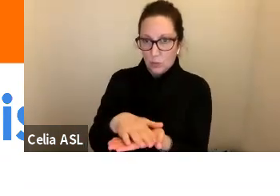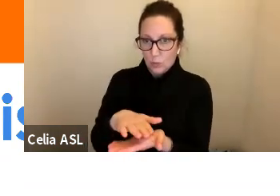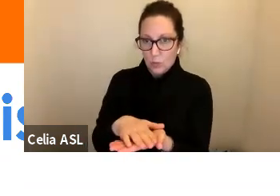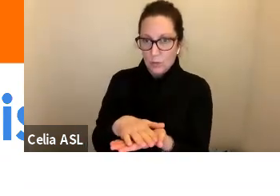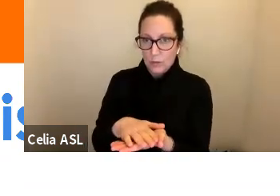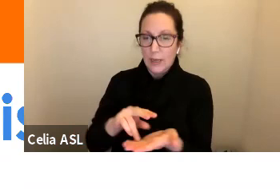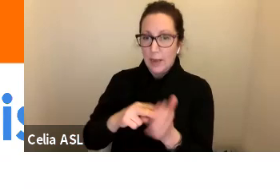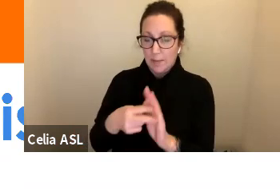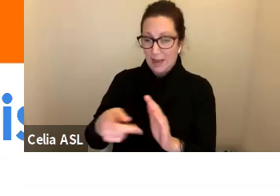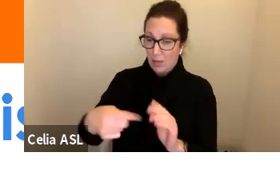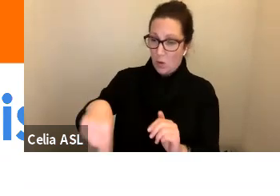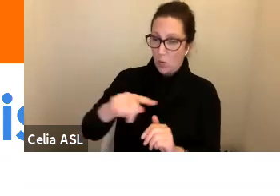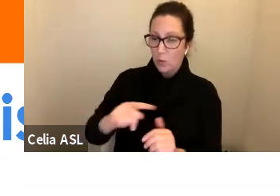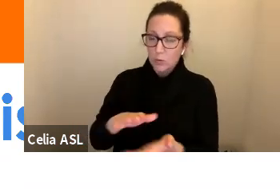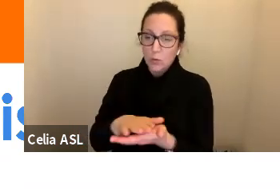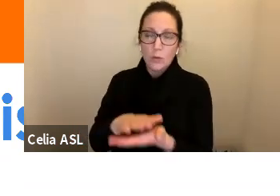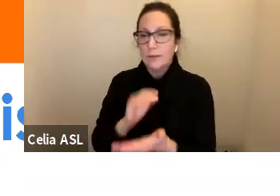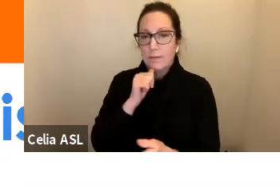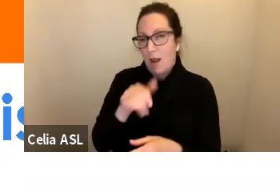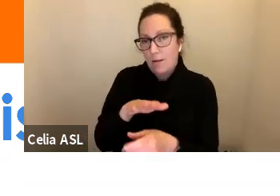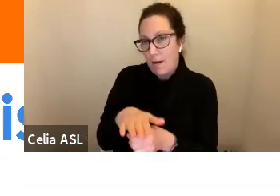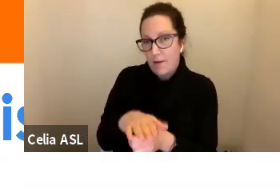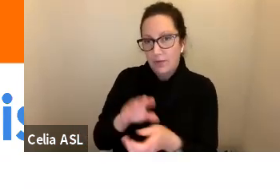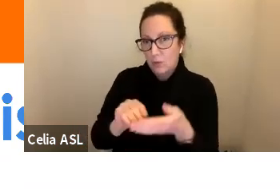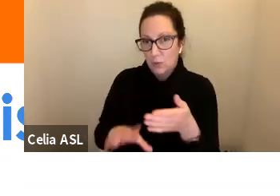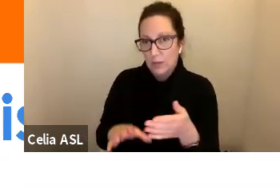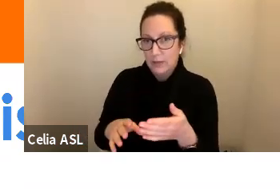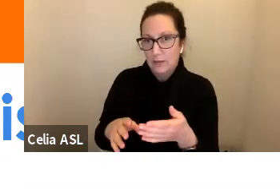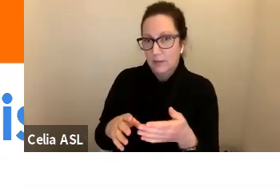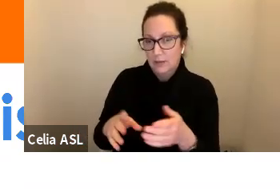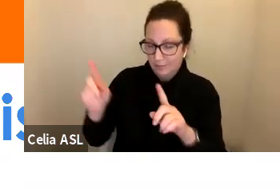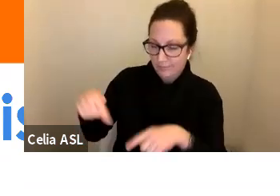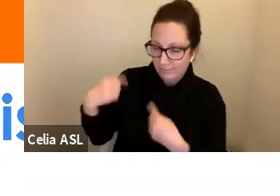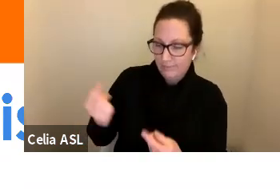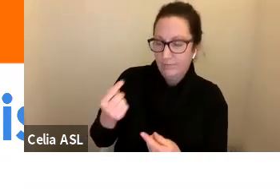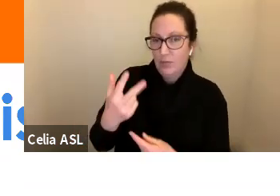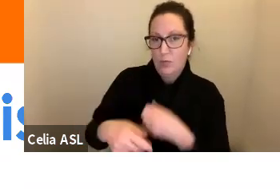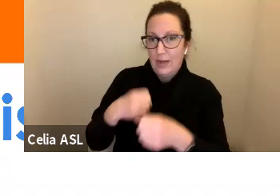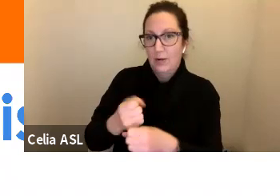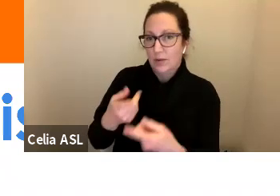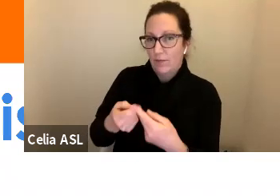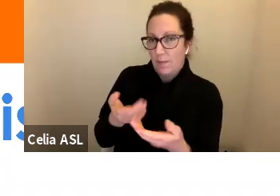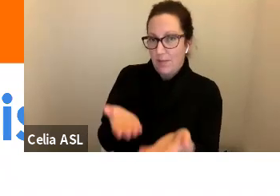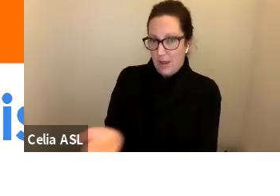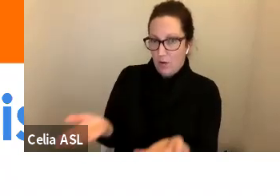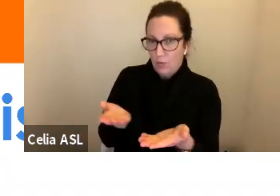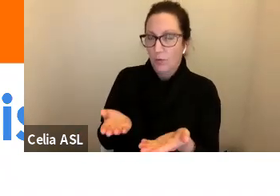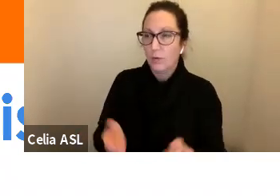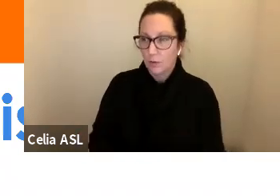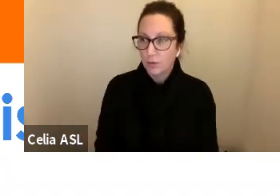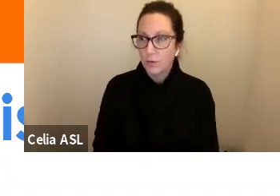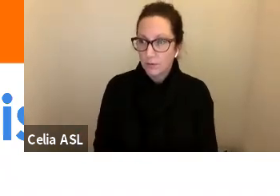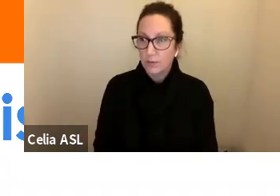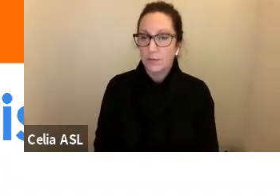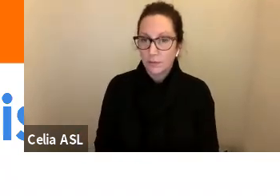as underrepresented using data from the last 3 years of student population. So